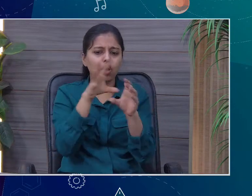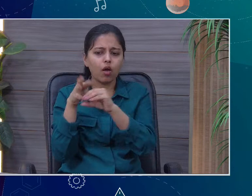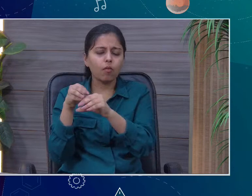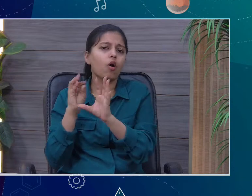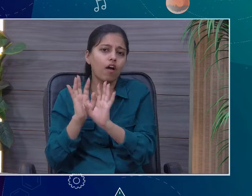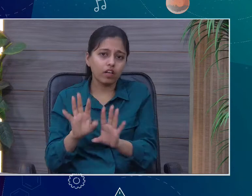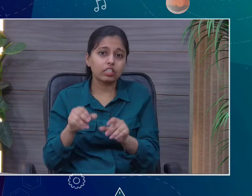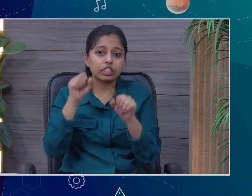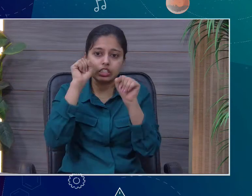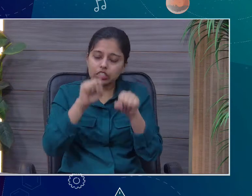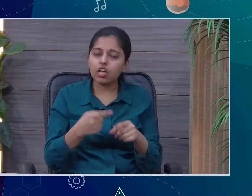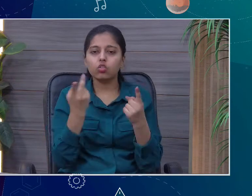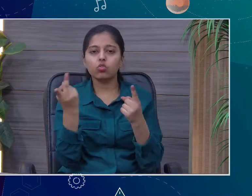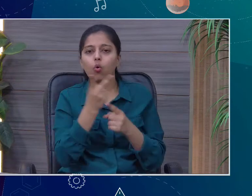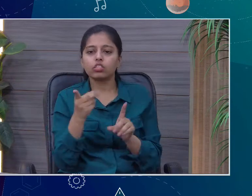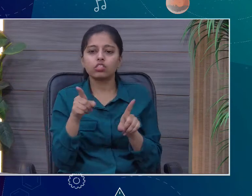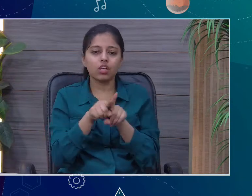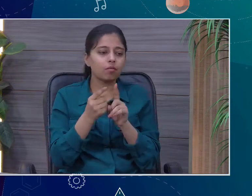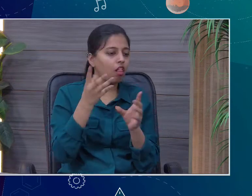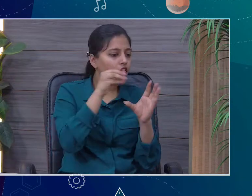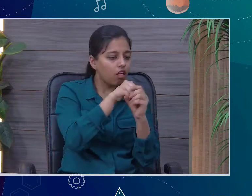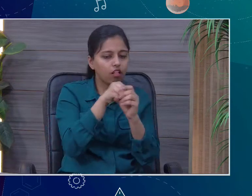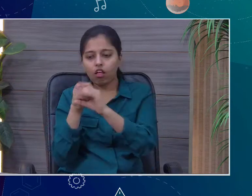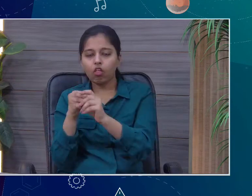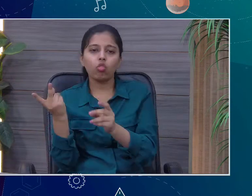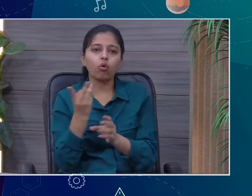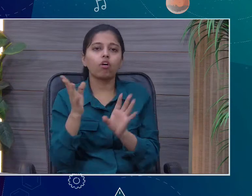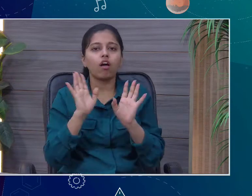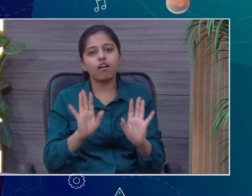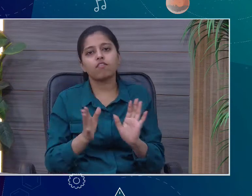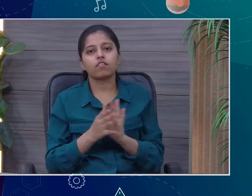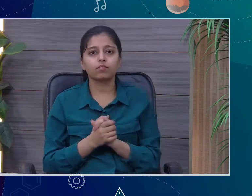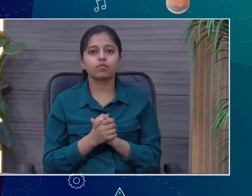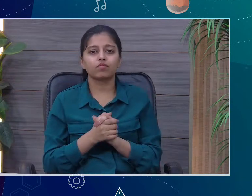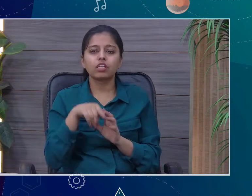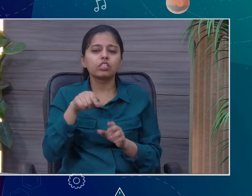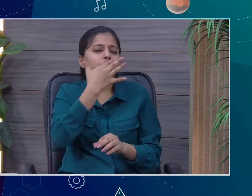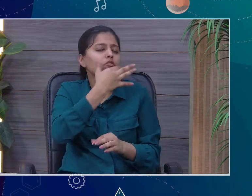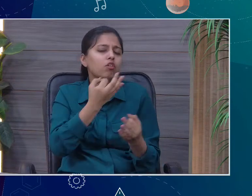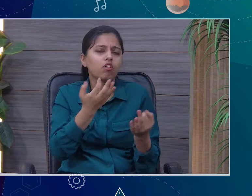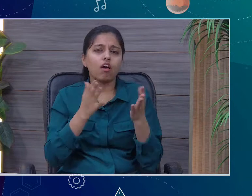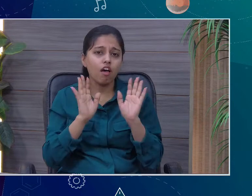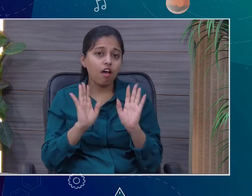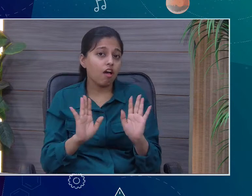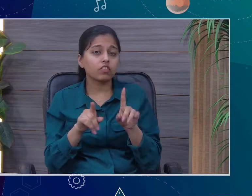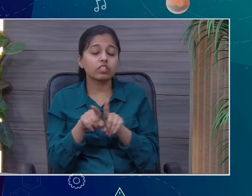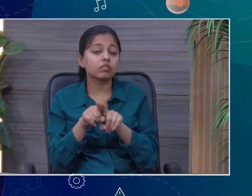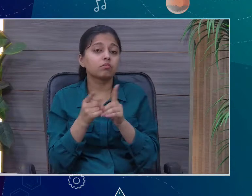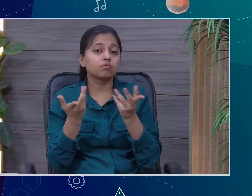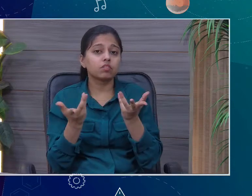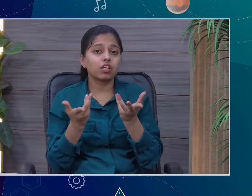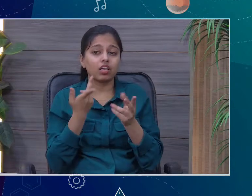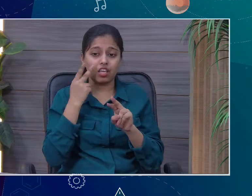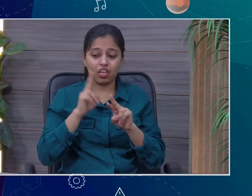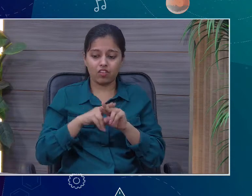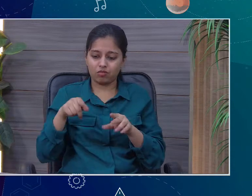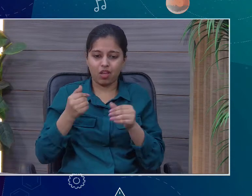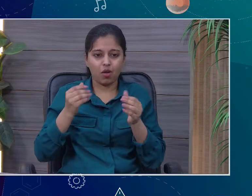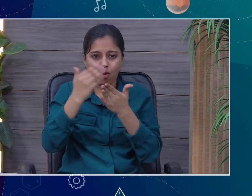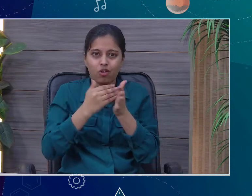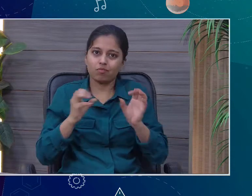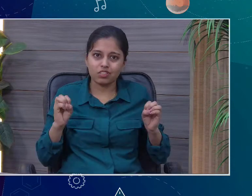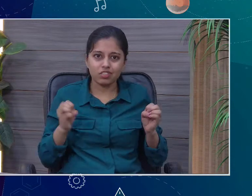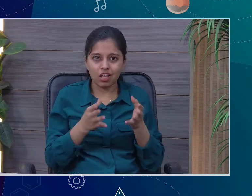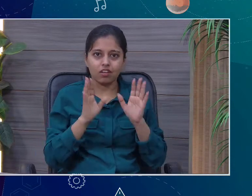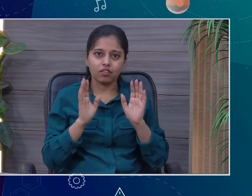an interdisciplinary approach that we have been using. Right, ma'am. It's a beautiful approach. And so ma'am, if we begin this session, right, so